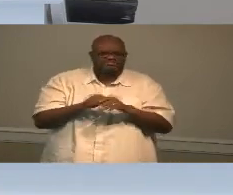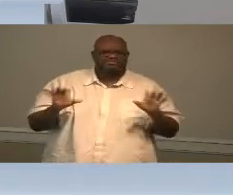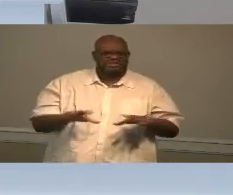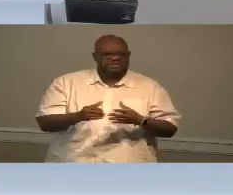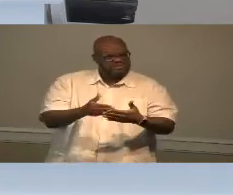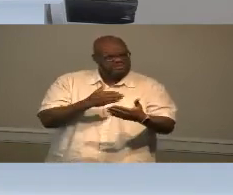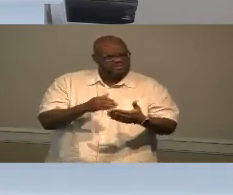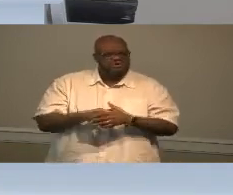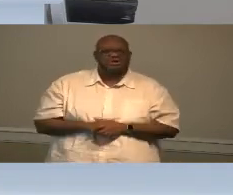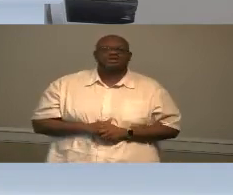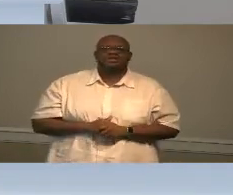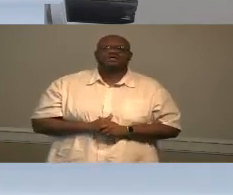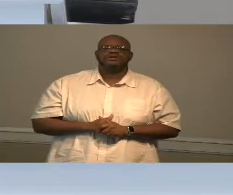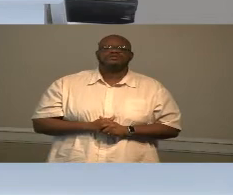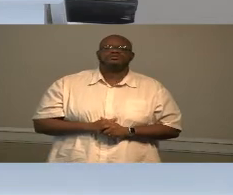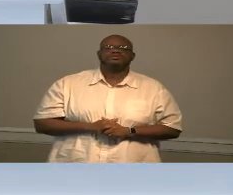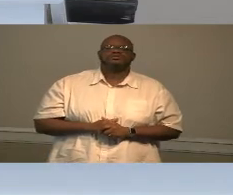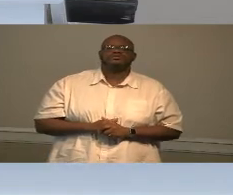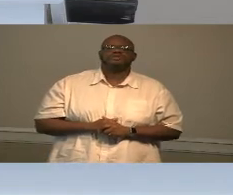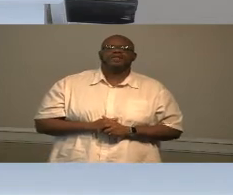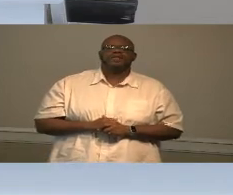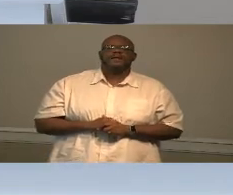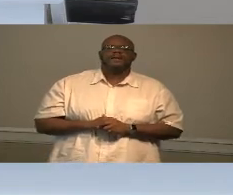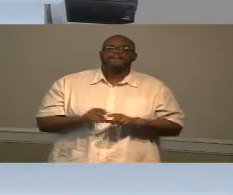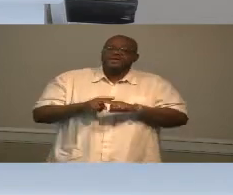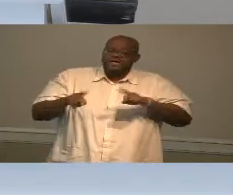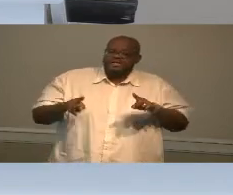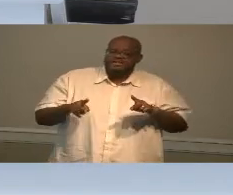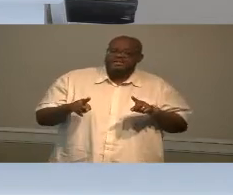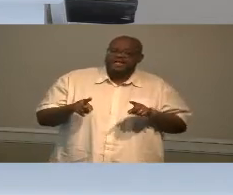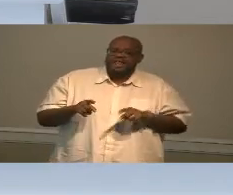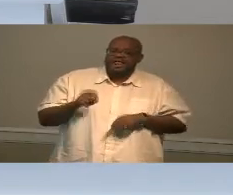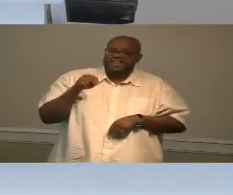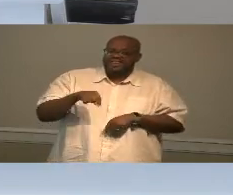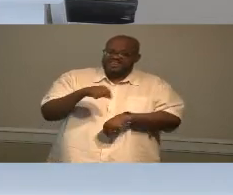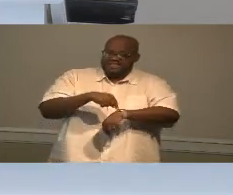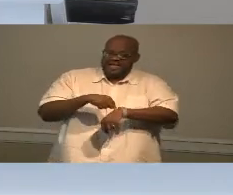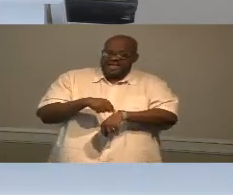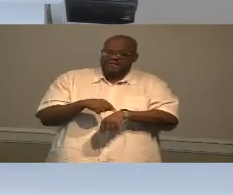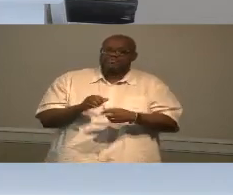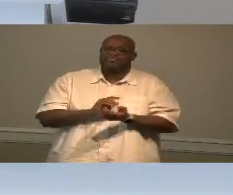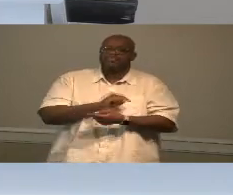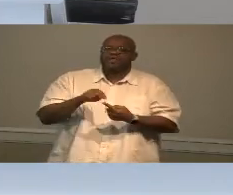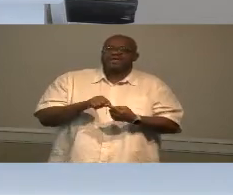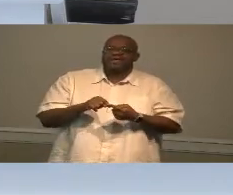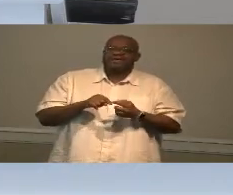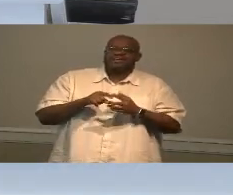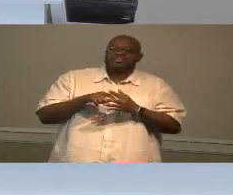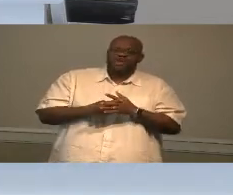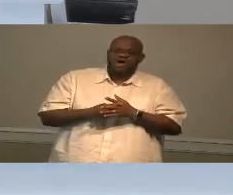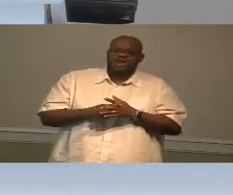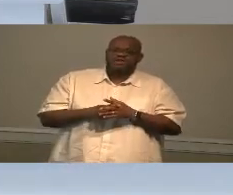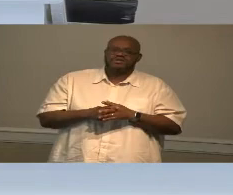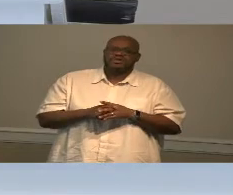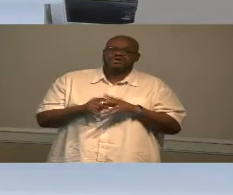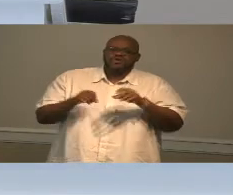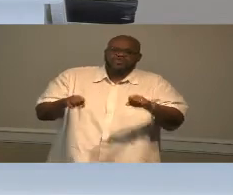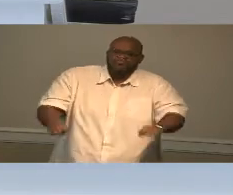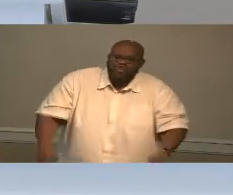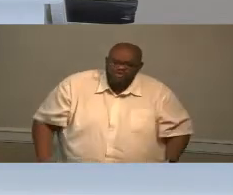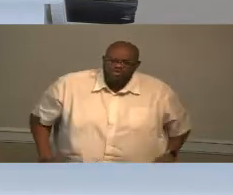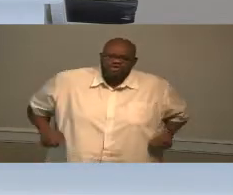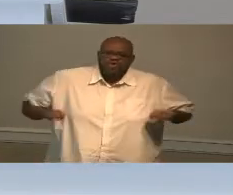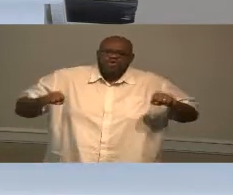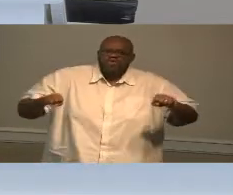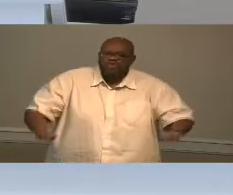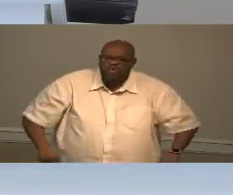before, and so they begin, and yet from the time of their departure, before they get to their destiny,